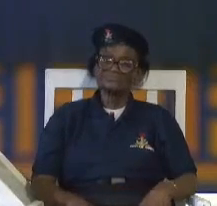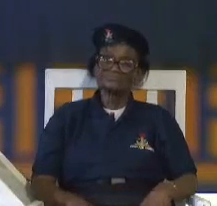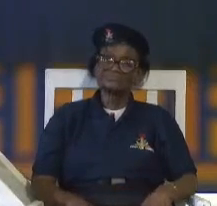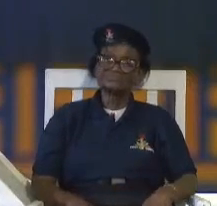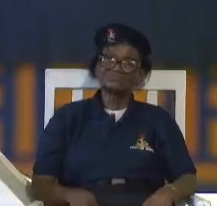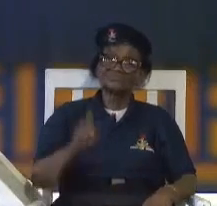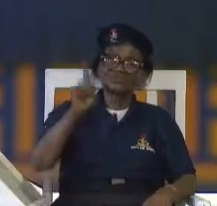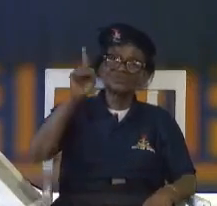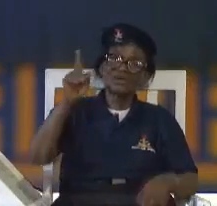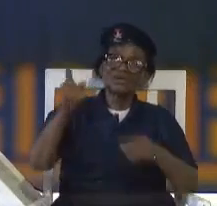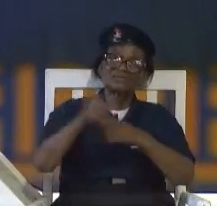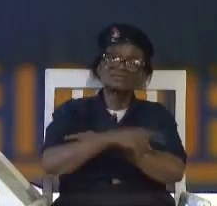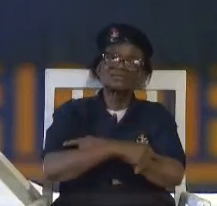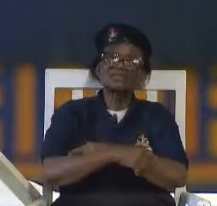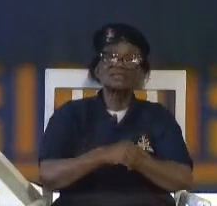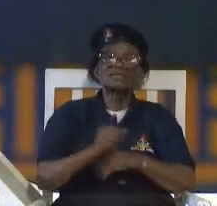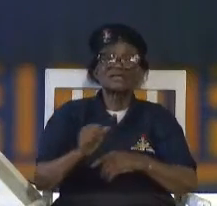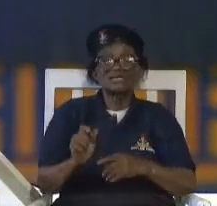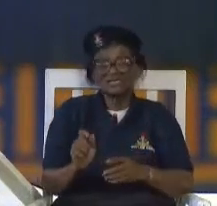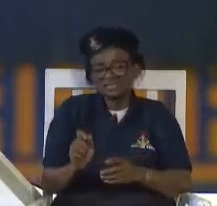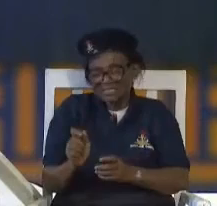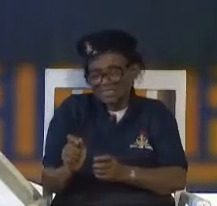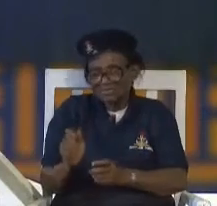But one day a little bit will